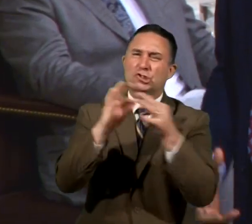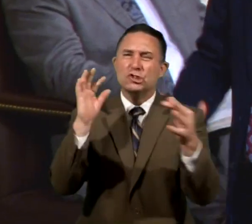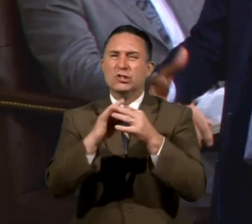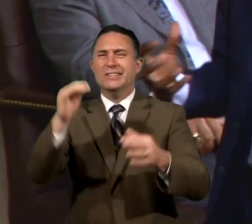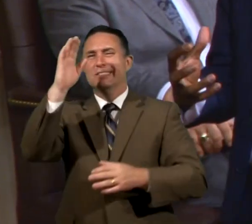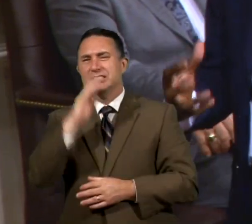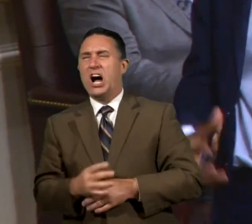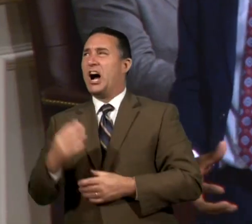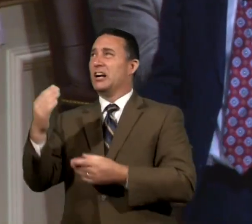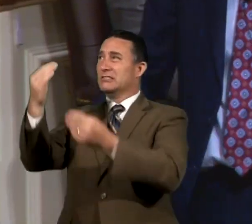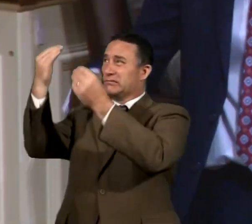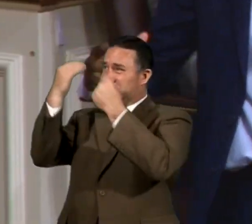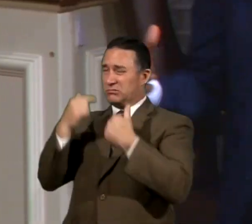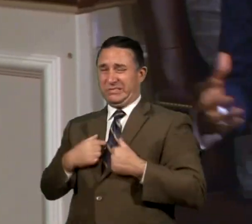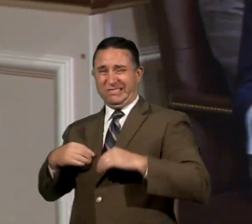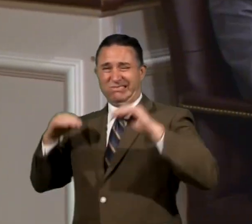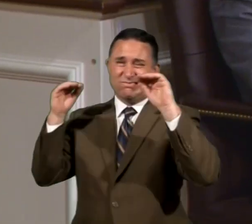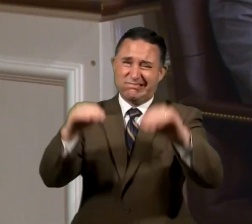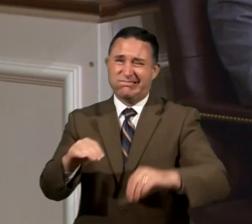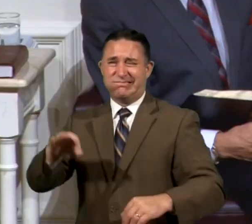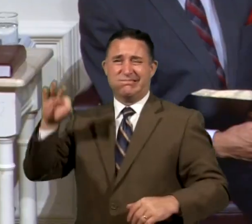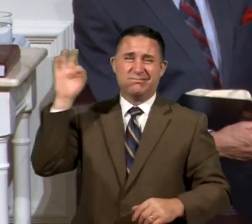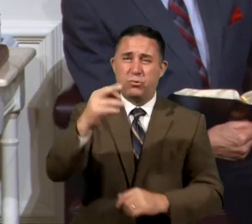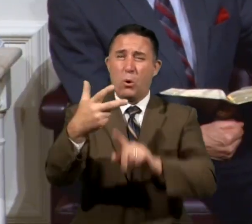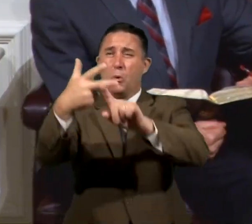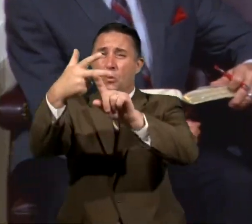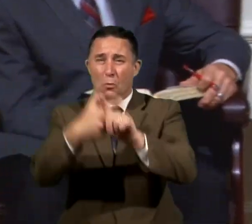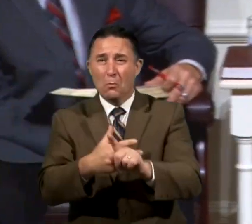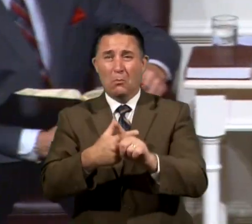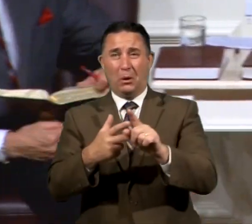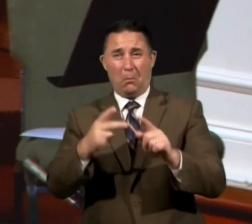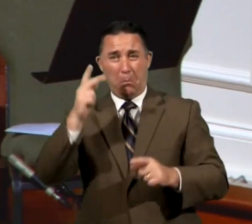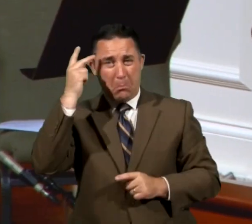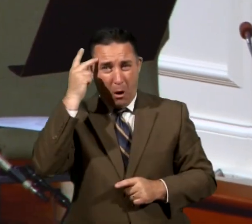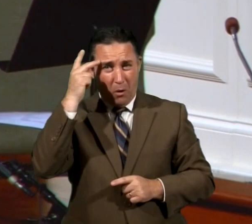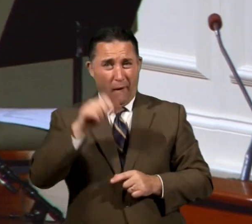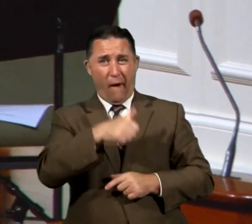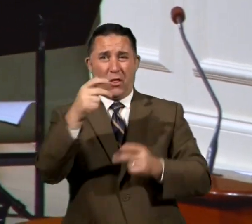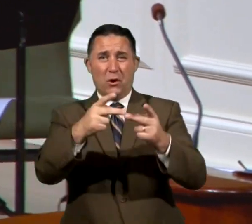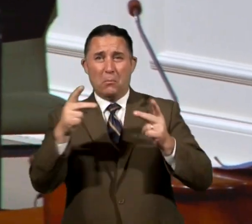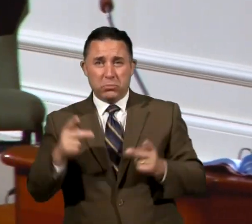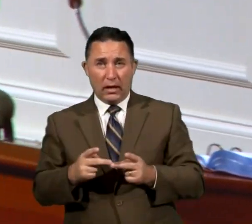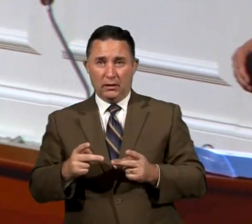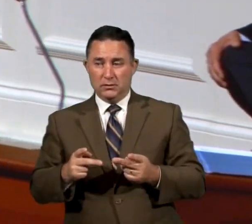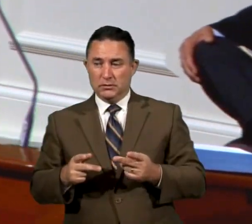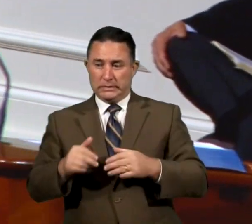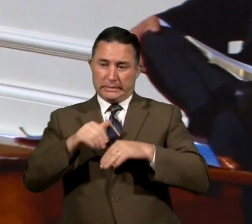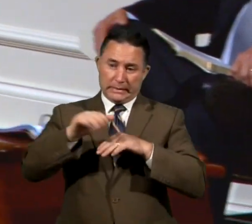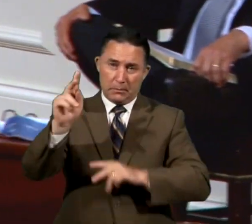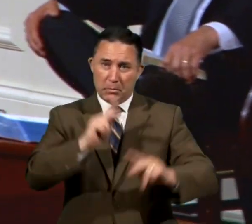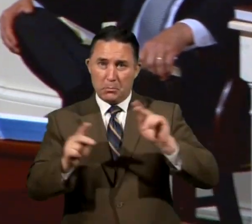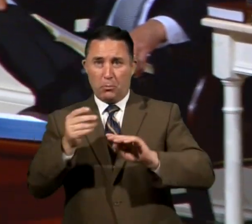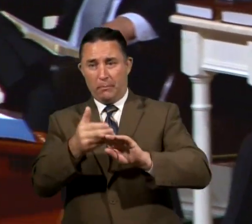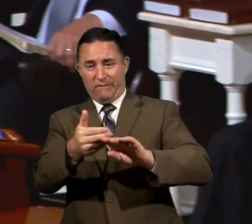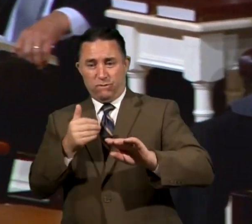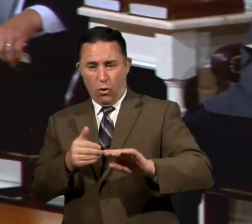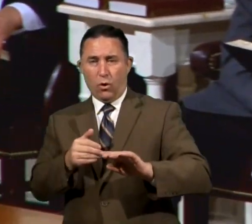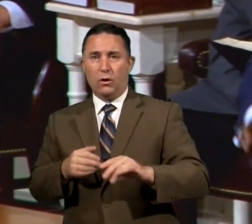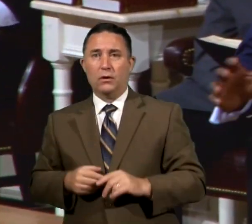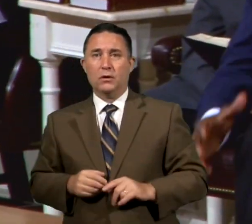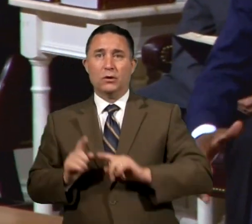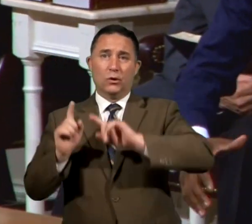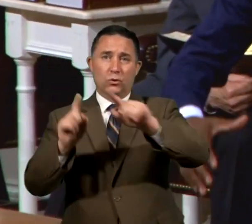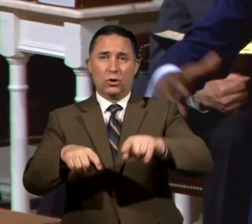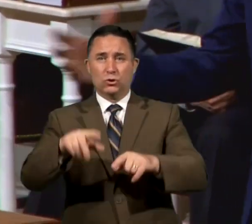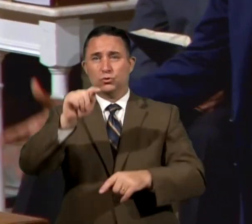that God has poured into him. And Paul just spent 3 months, the Bible says, in another place, and then he sent some guys ahead of him to come